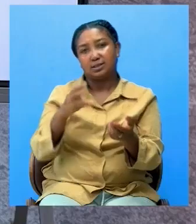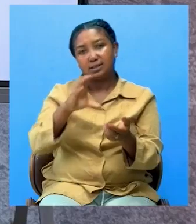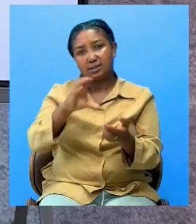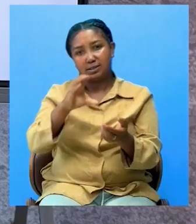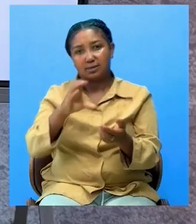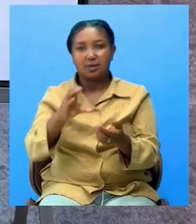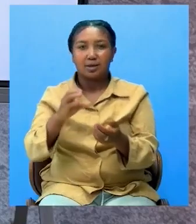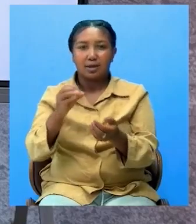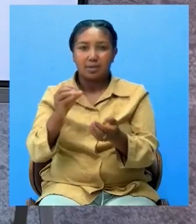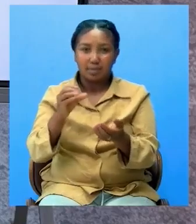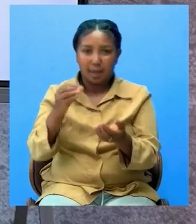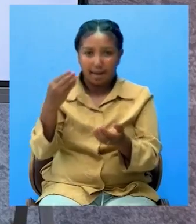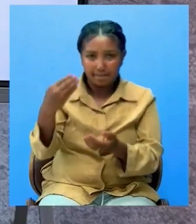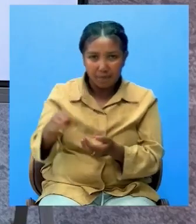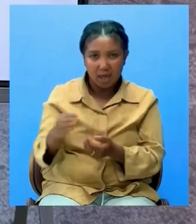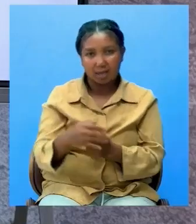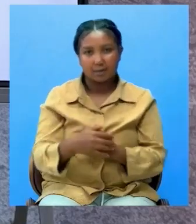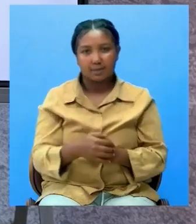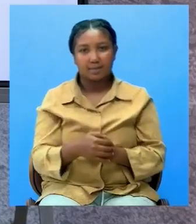pen,